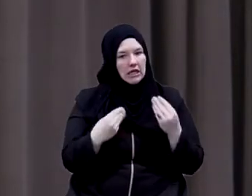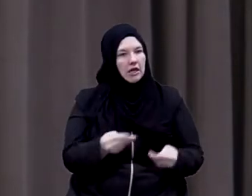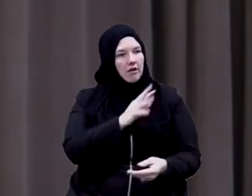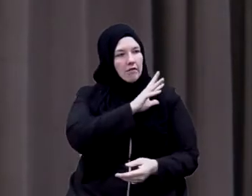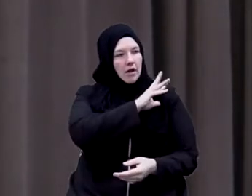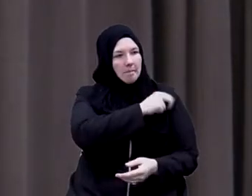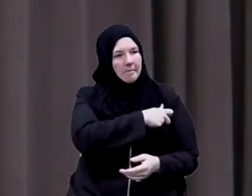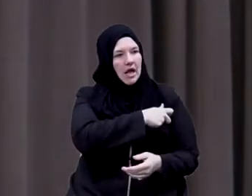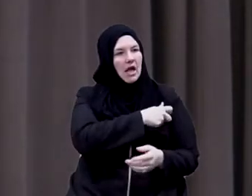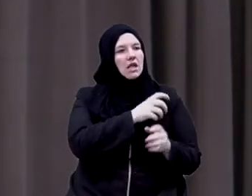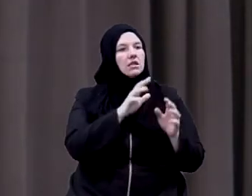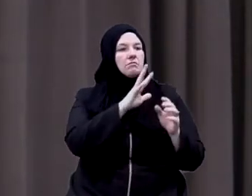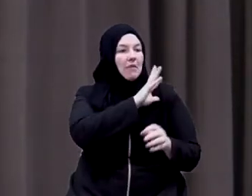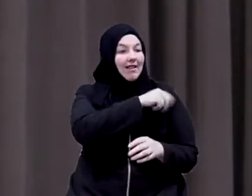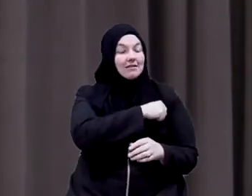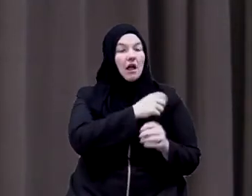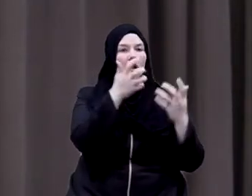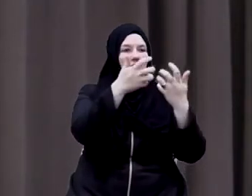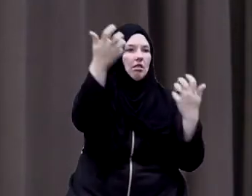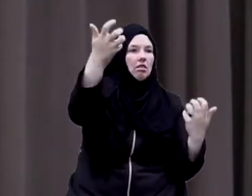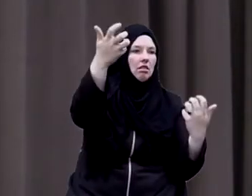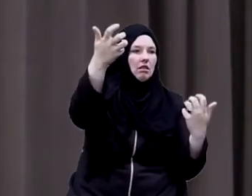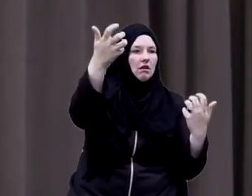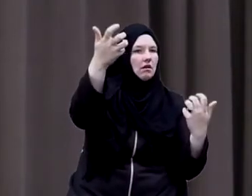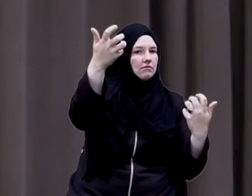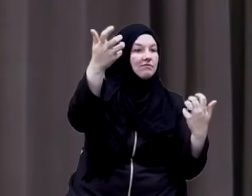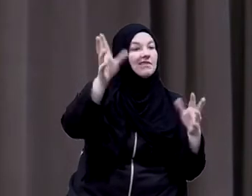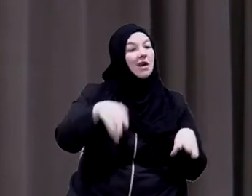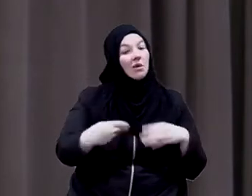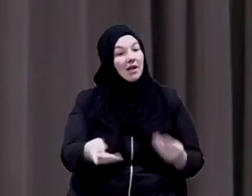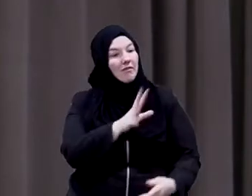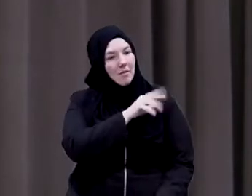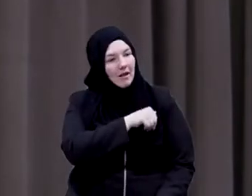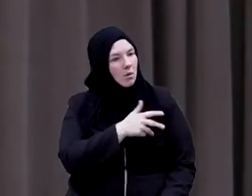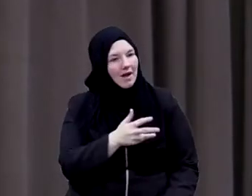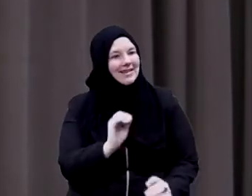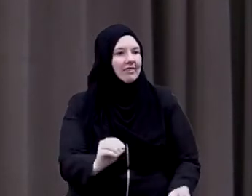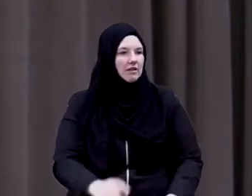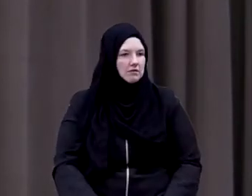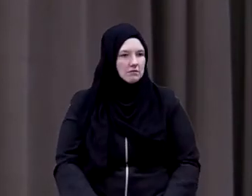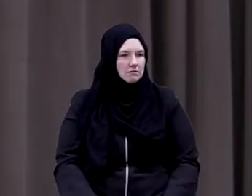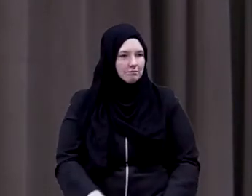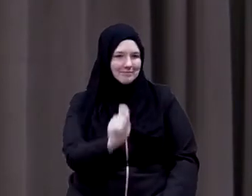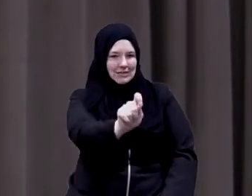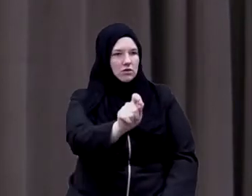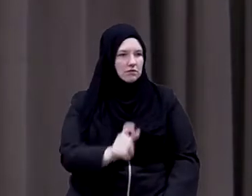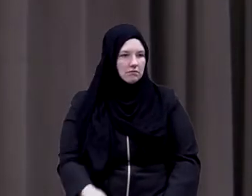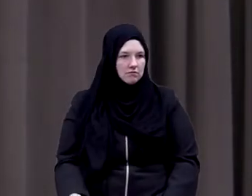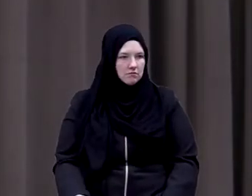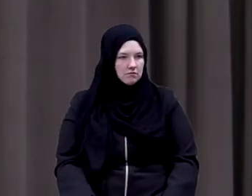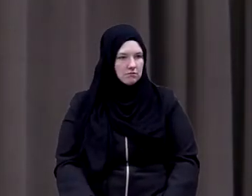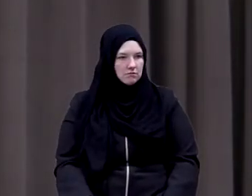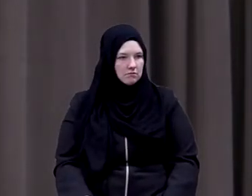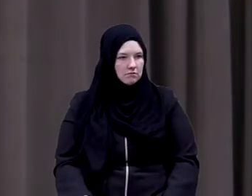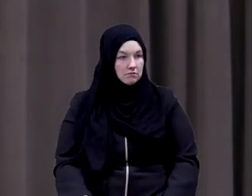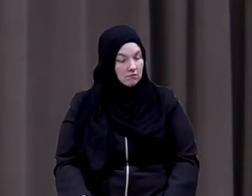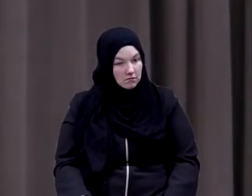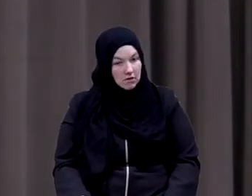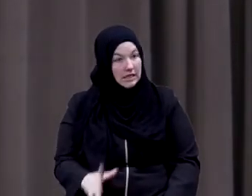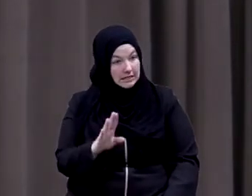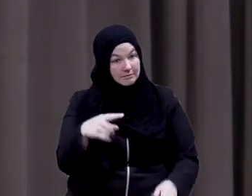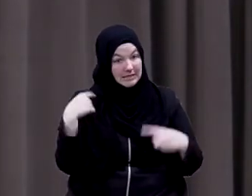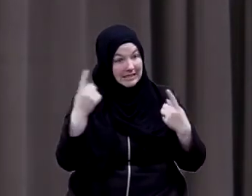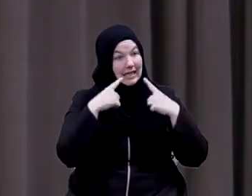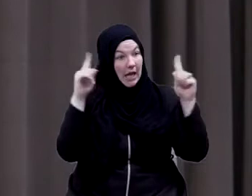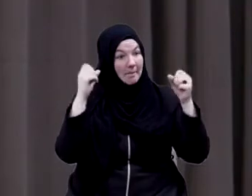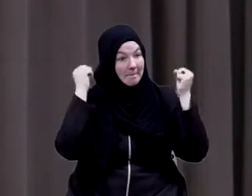a fragmented state. But they will give the Palestinians no state, period. It has been